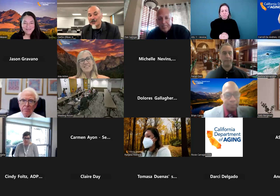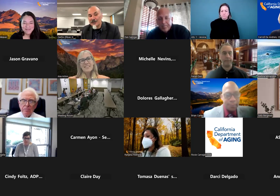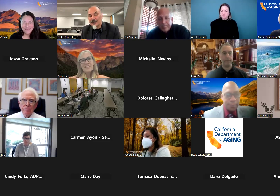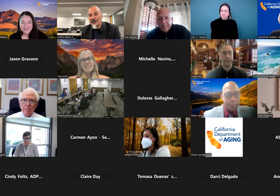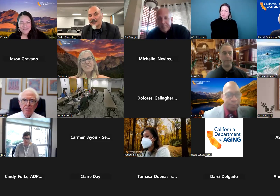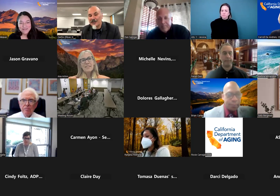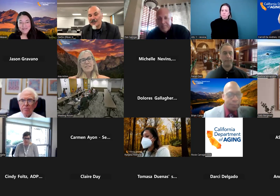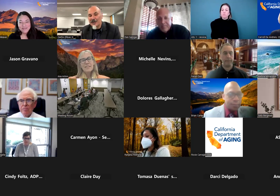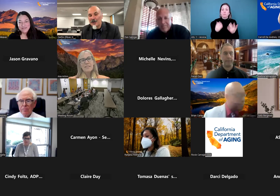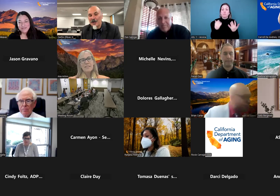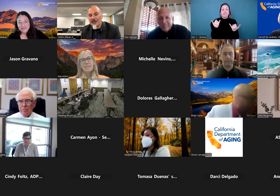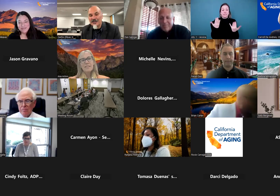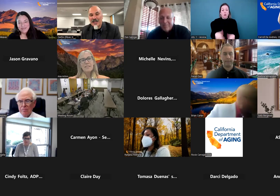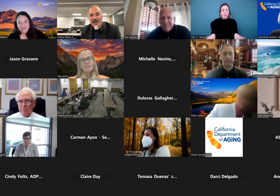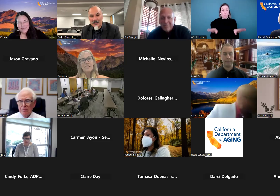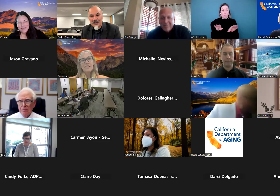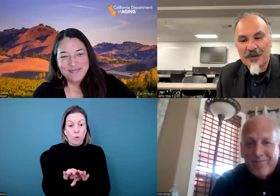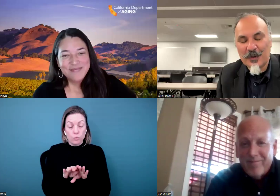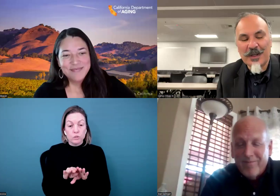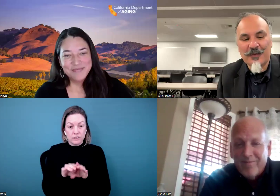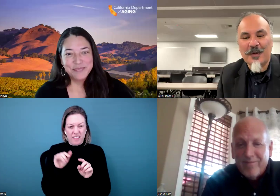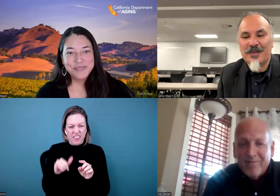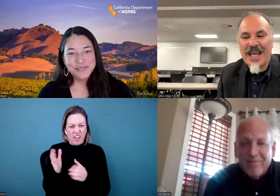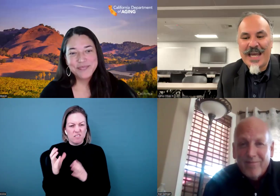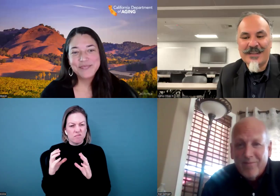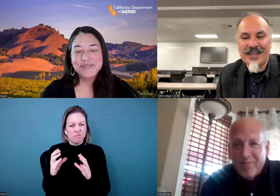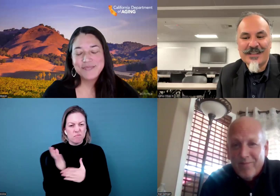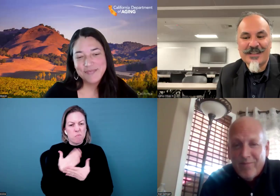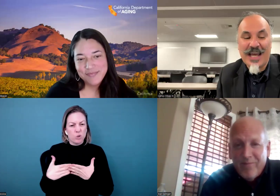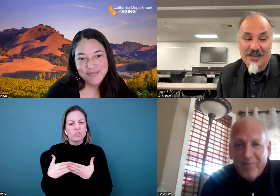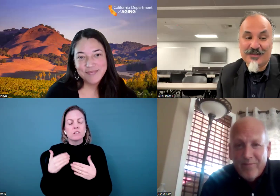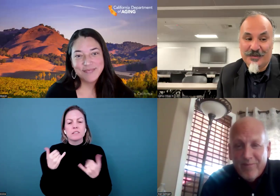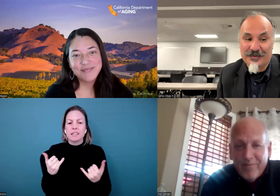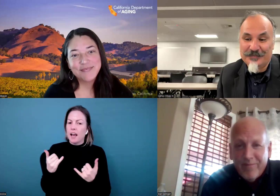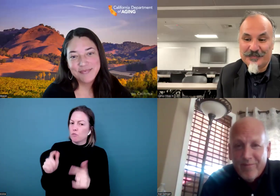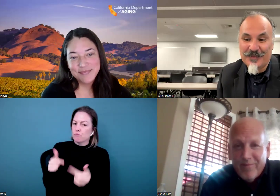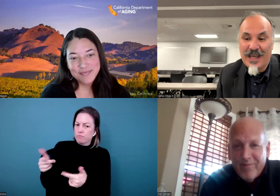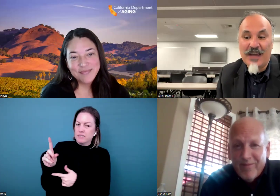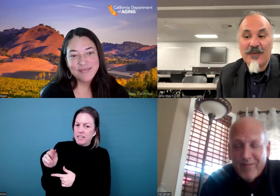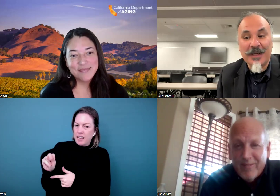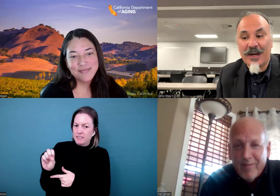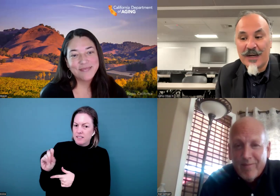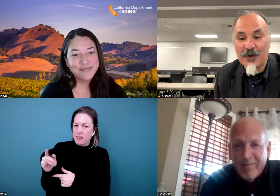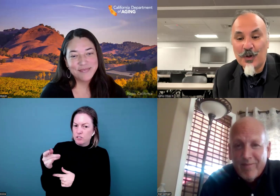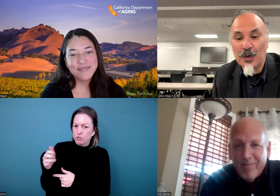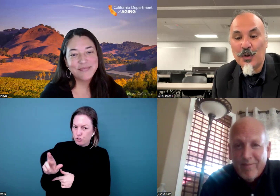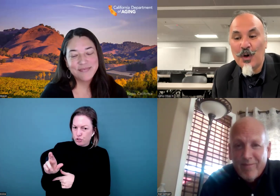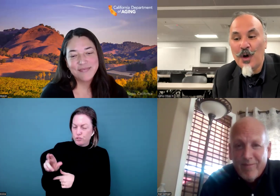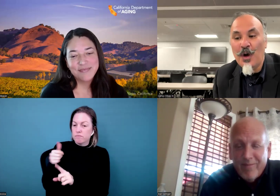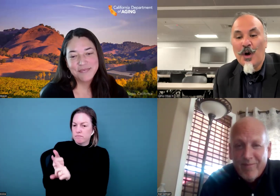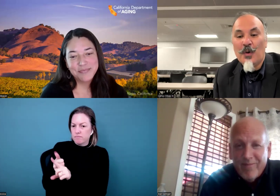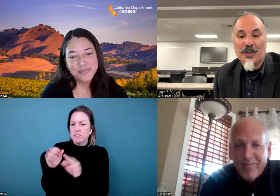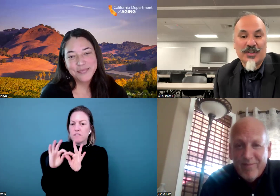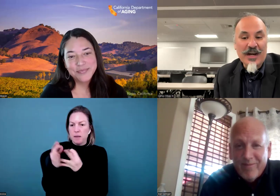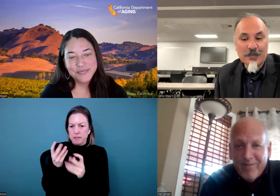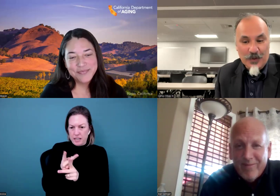To close this segment, we'll hear from Dan Salinger, a family caregiver